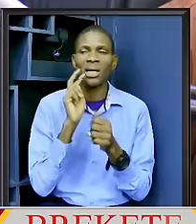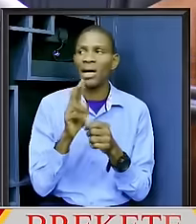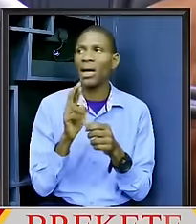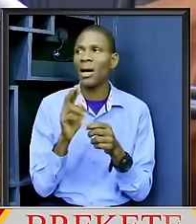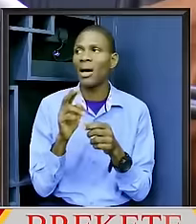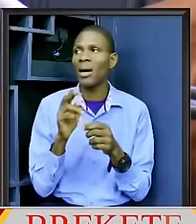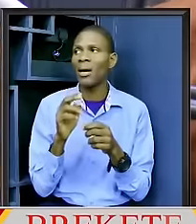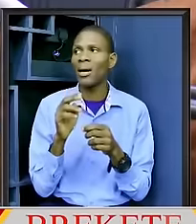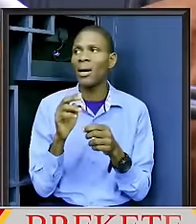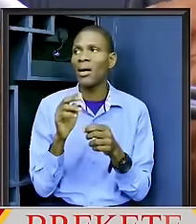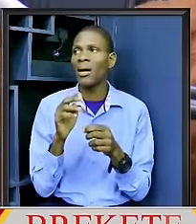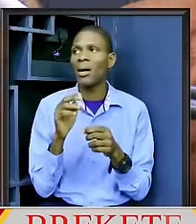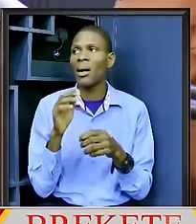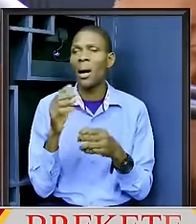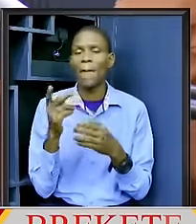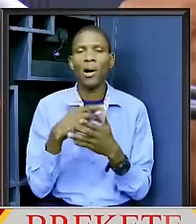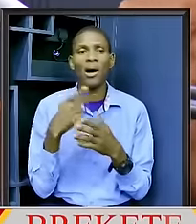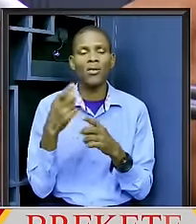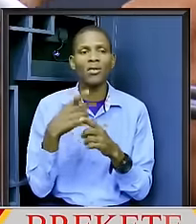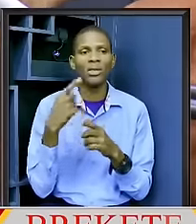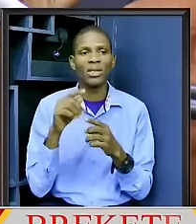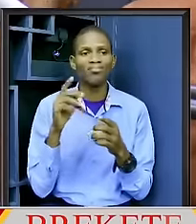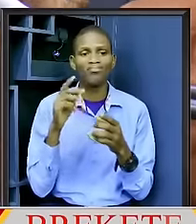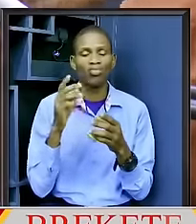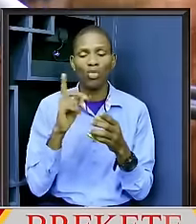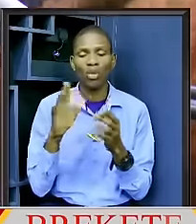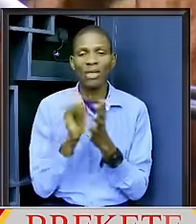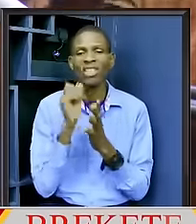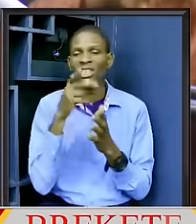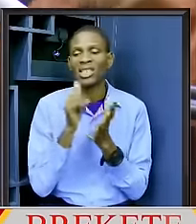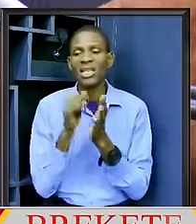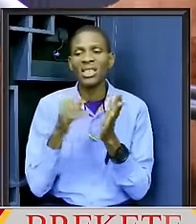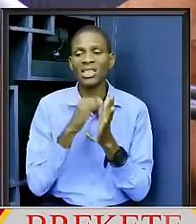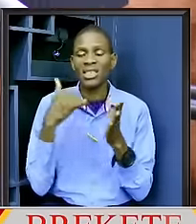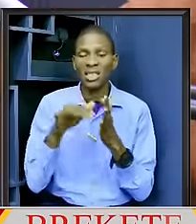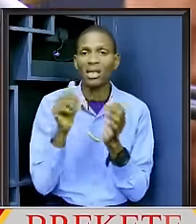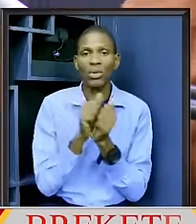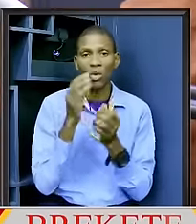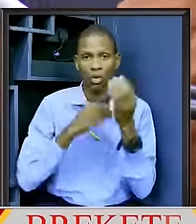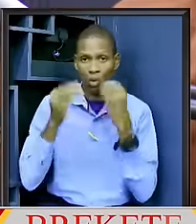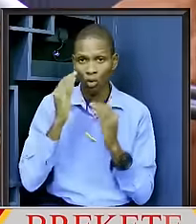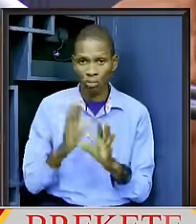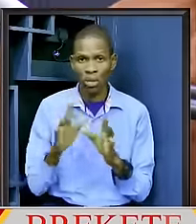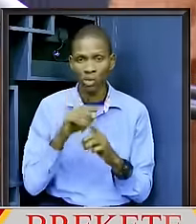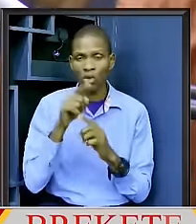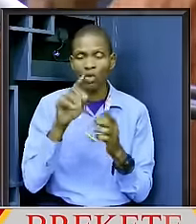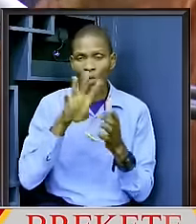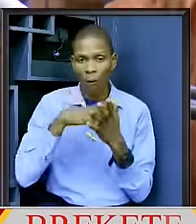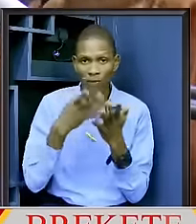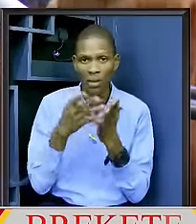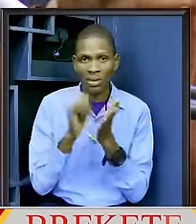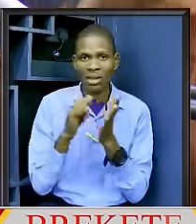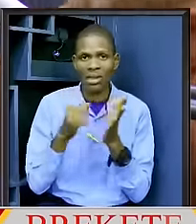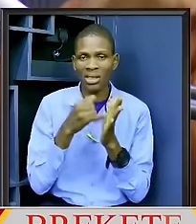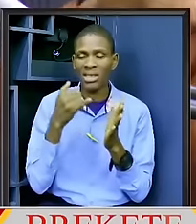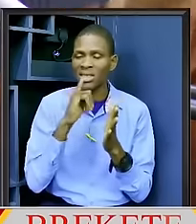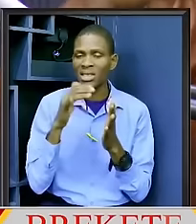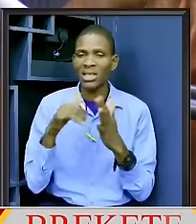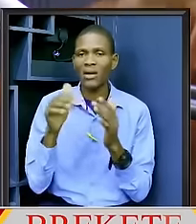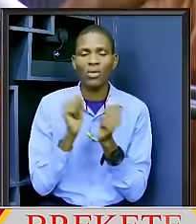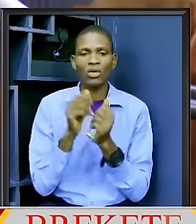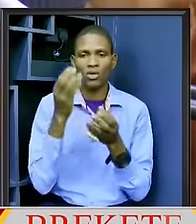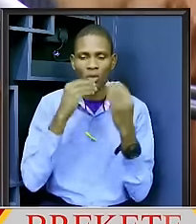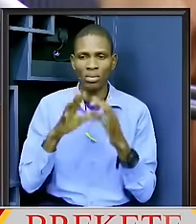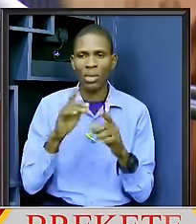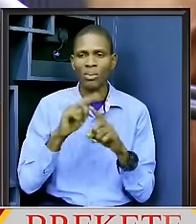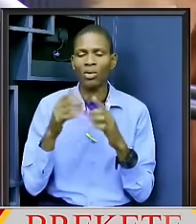hand. Uh-huh. Say a day with customers where she claims say they day when we not confirm say then day with customers. Customers, yes, sir. But this one she